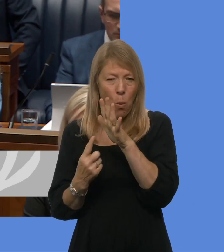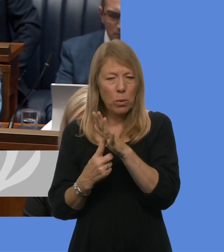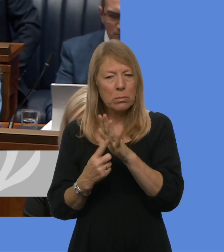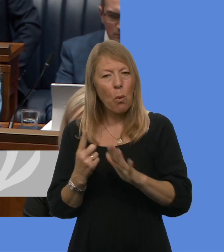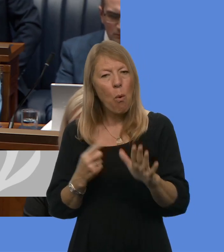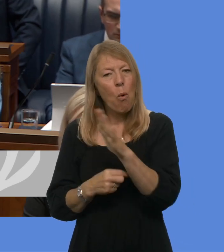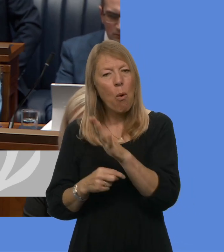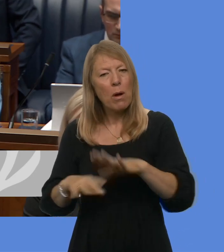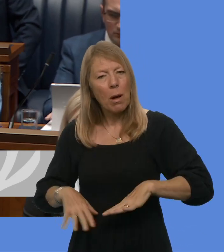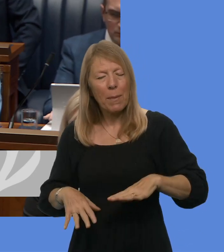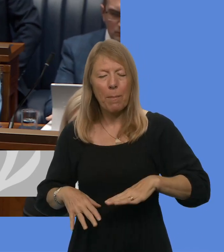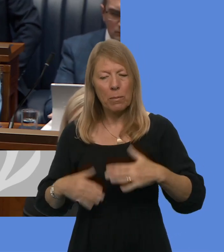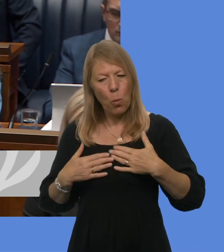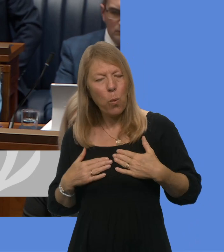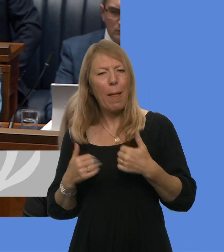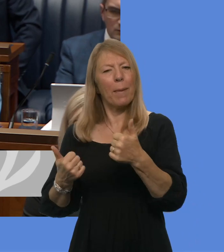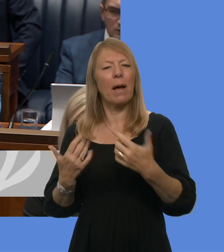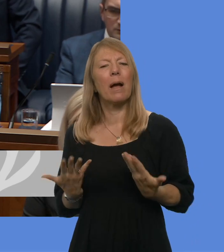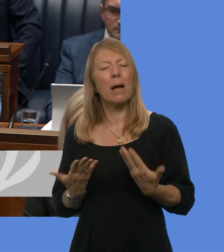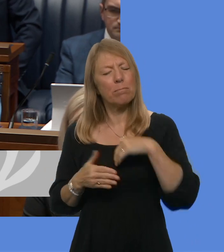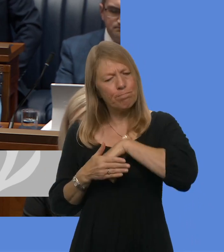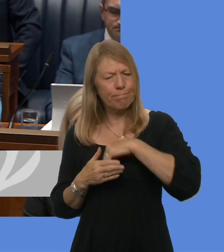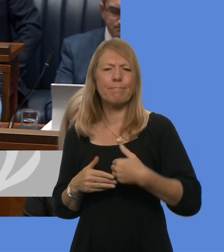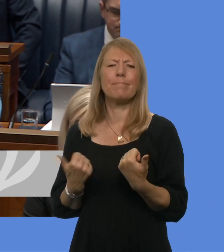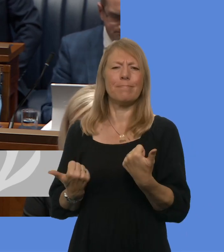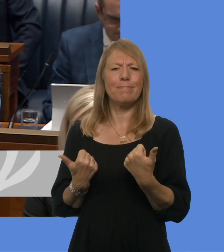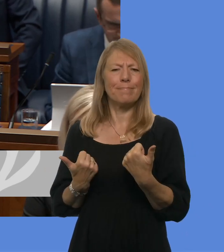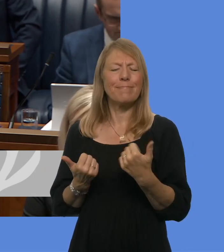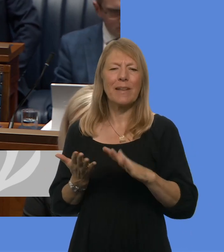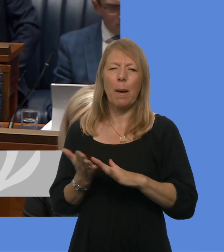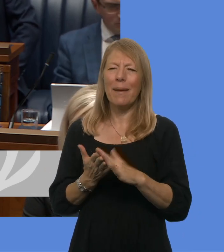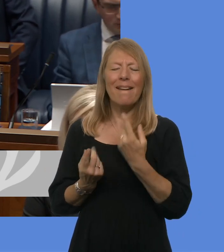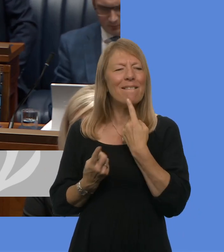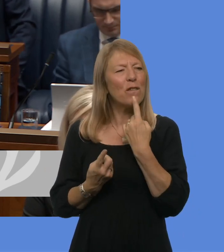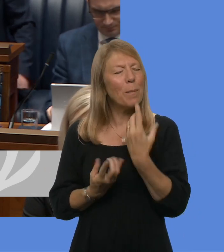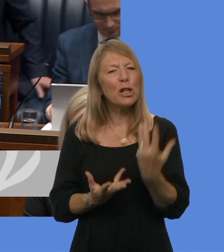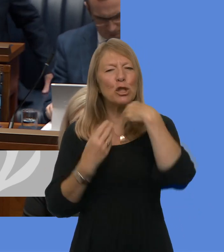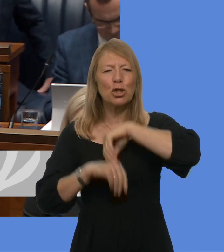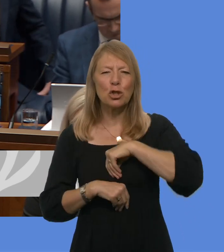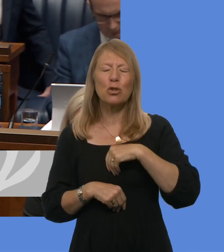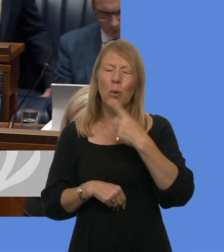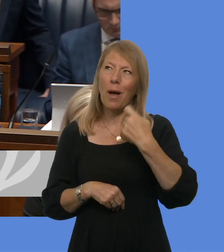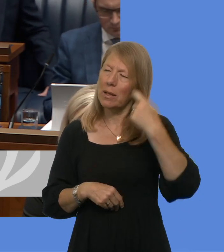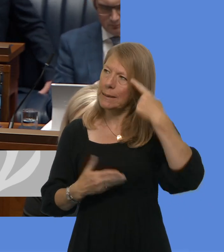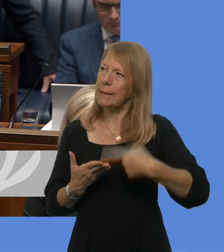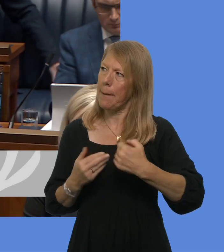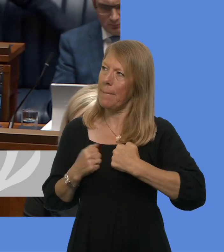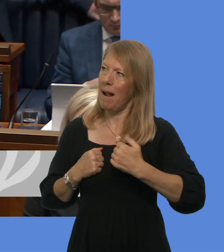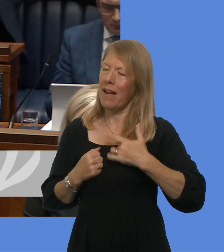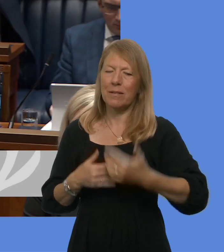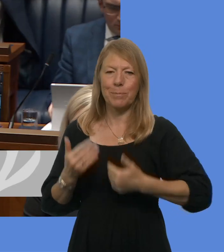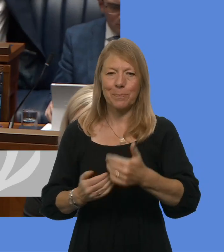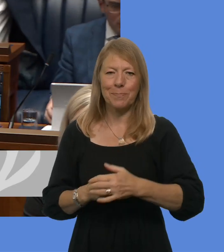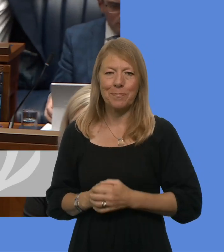develop their potential and to make informed and responsible decisions throughout their lives. In terms of health, the Northern Ireland